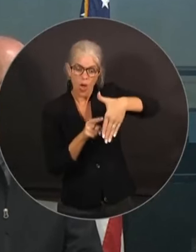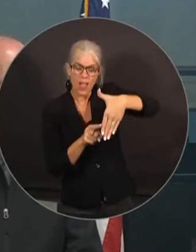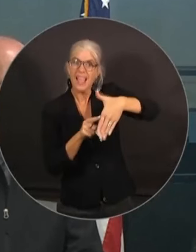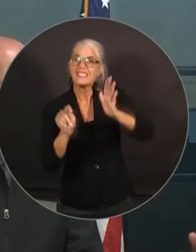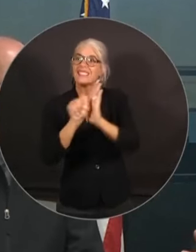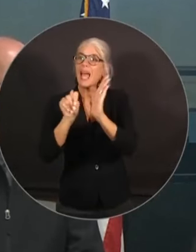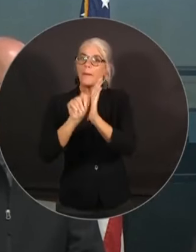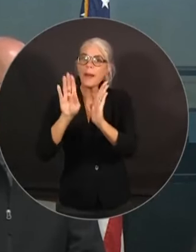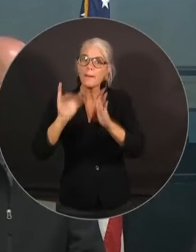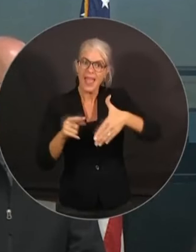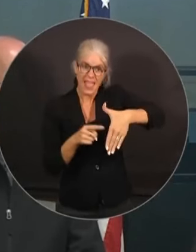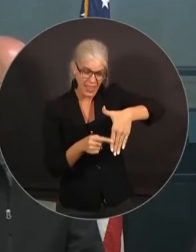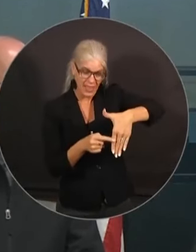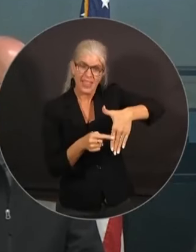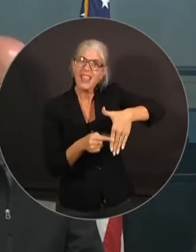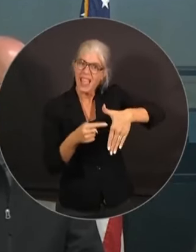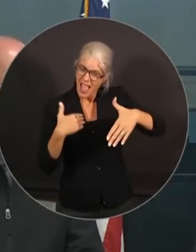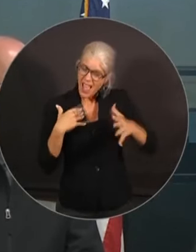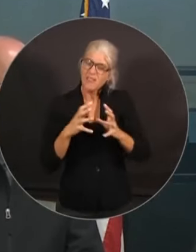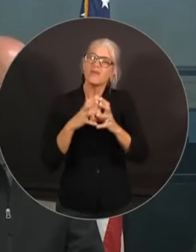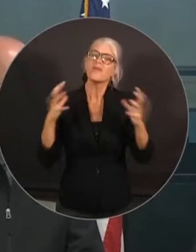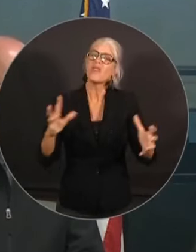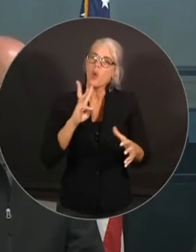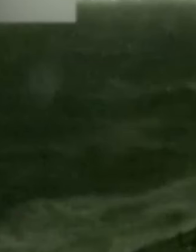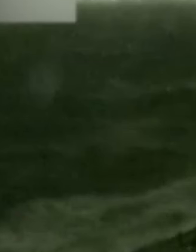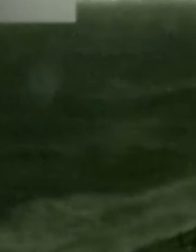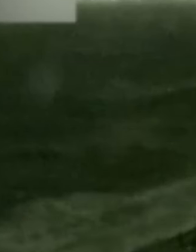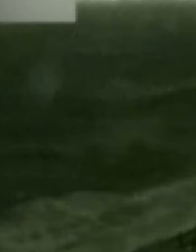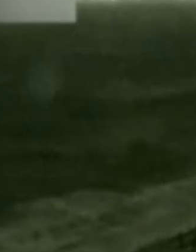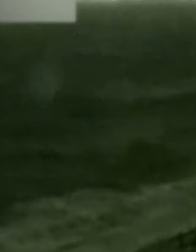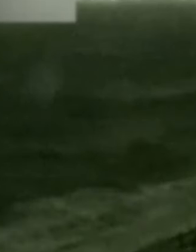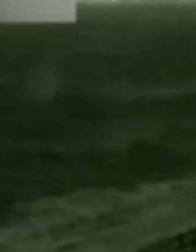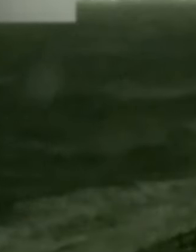you're seeing really significant amounts of surge.